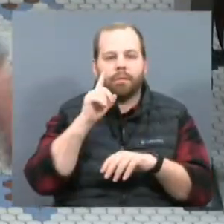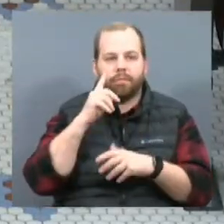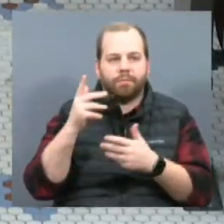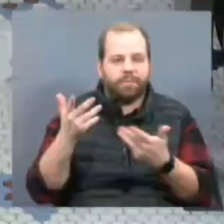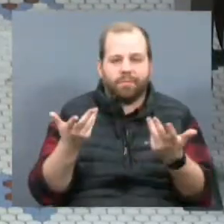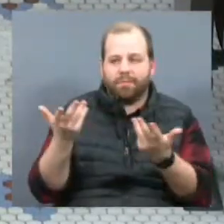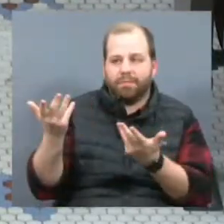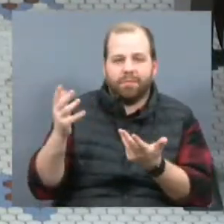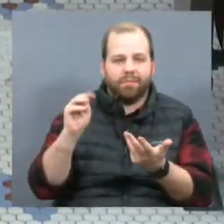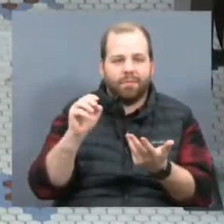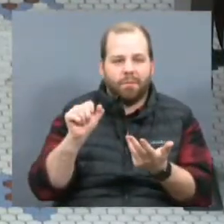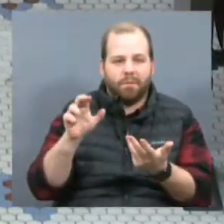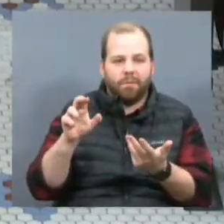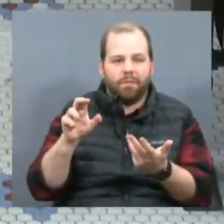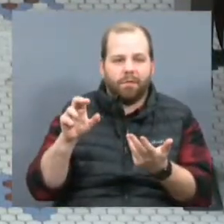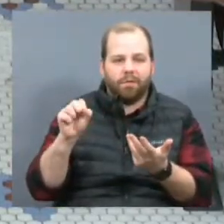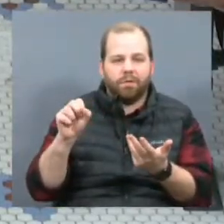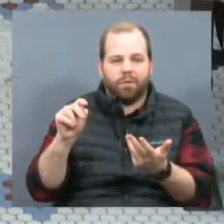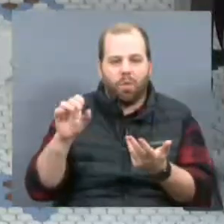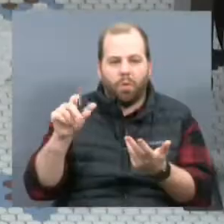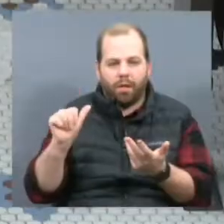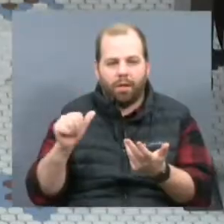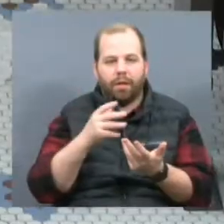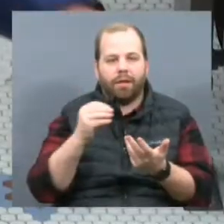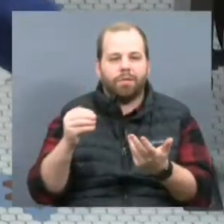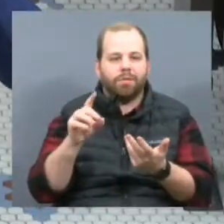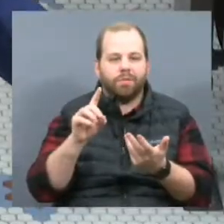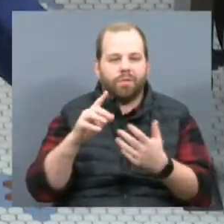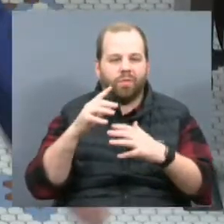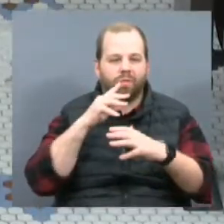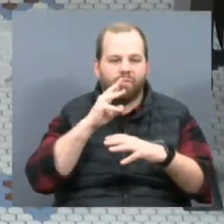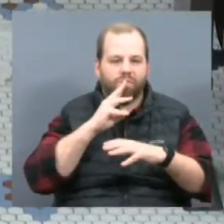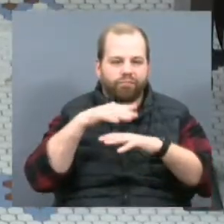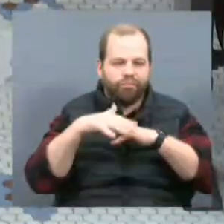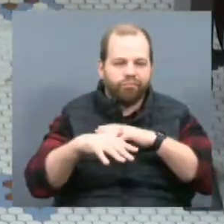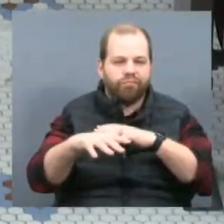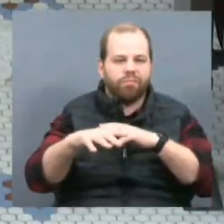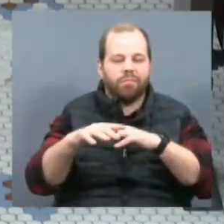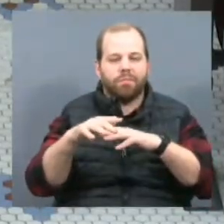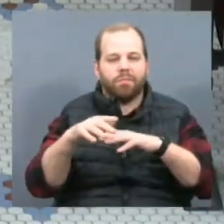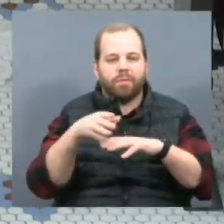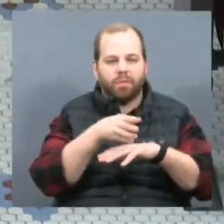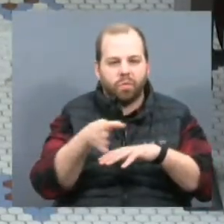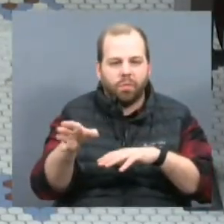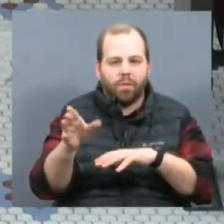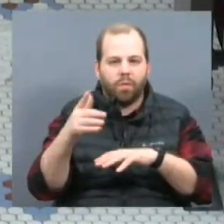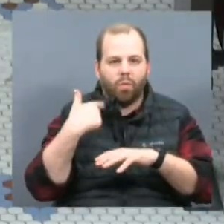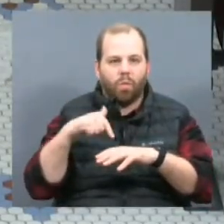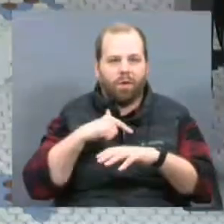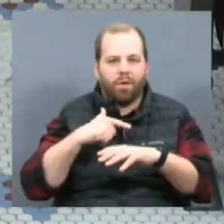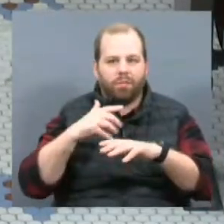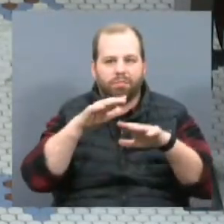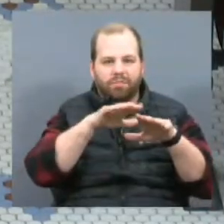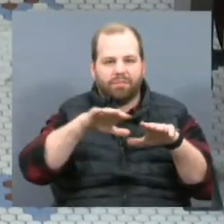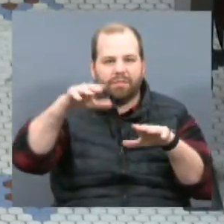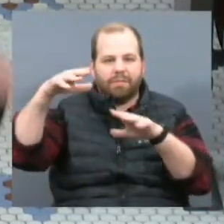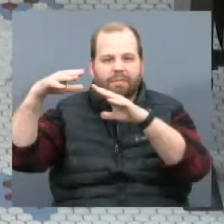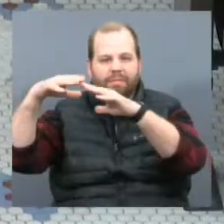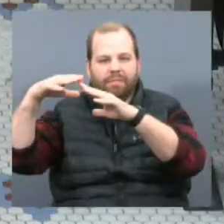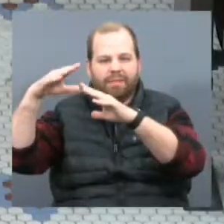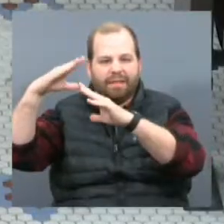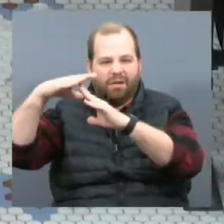of Mayor Stodola and the drainage and the runoff, you know, we're at the top of that little